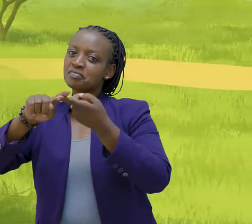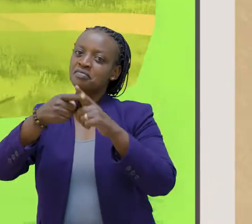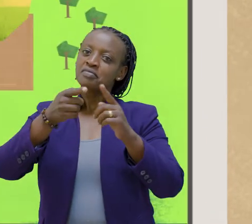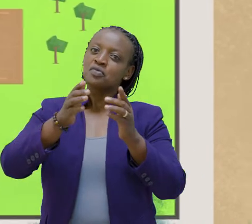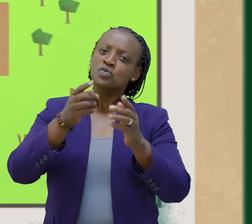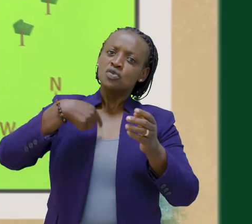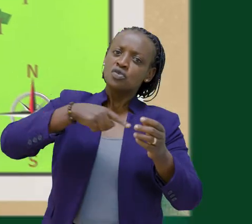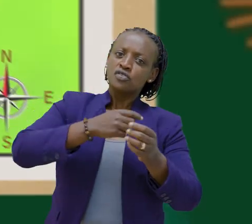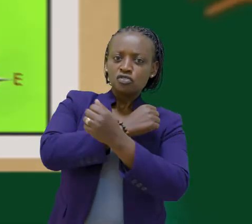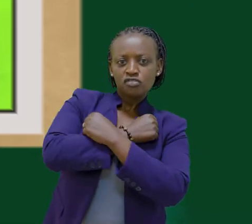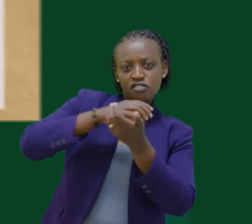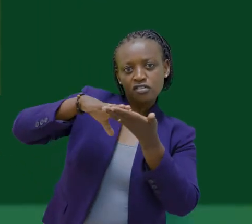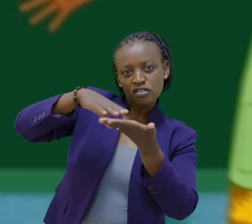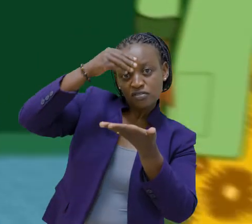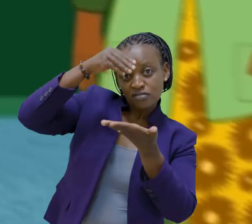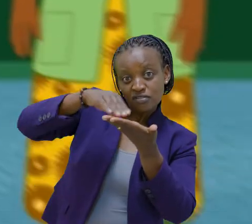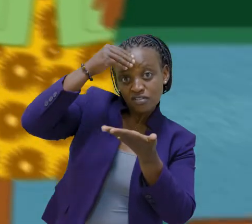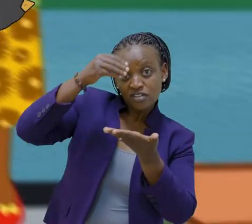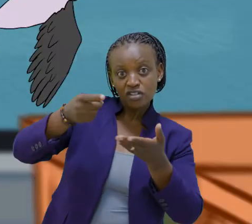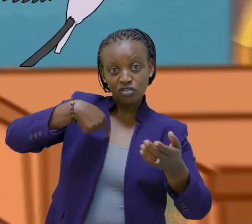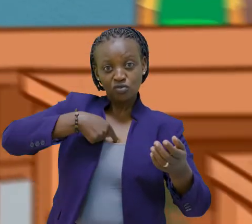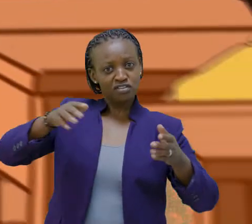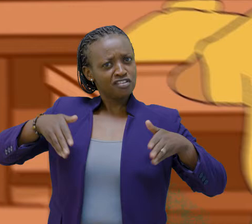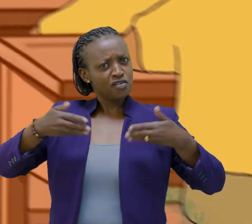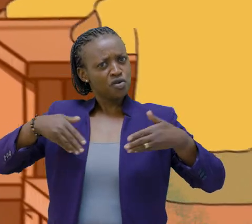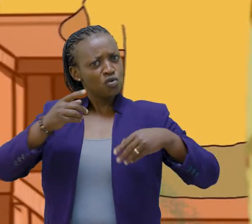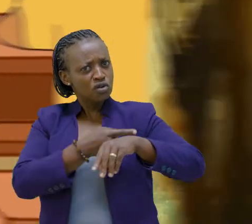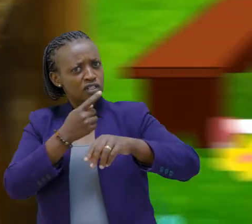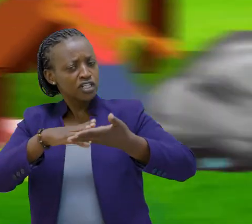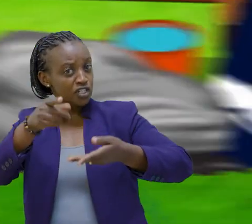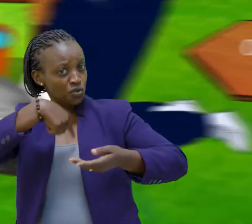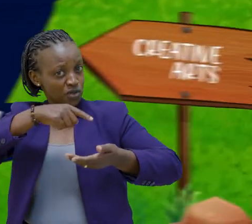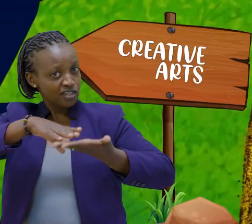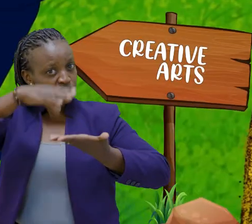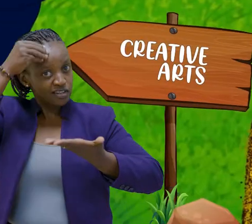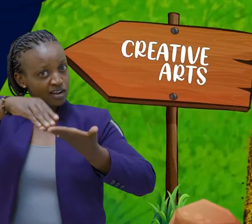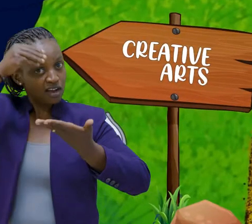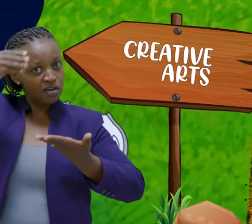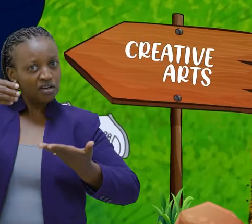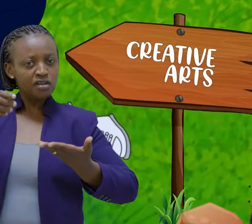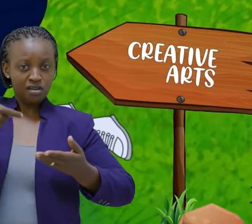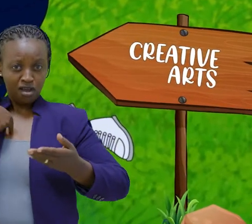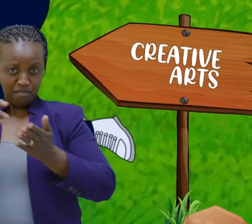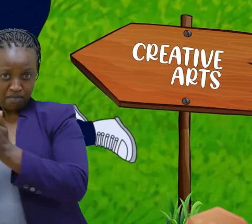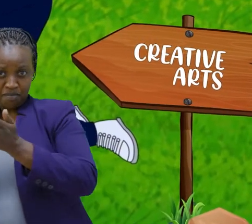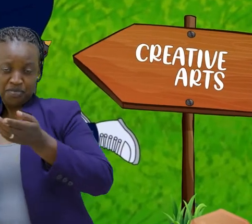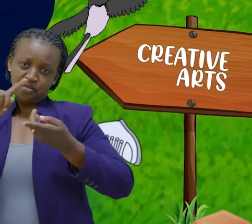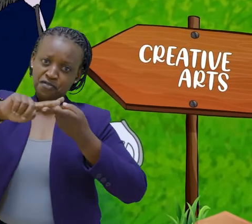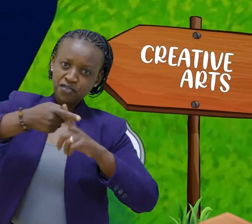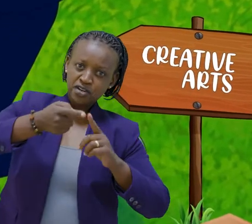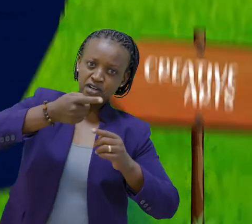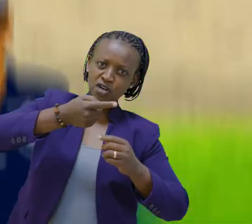I and my friend, we love to learn. We are happy when we learn. I and my